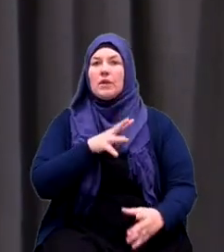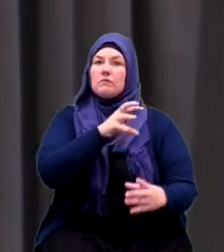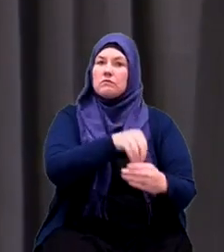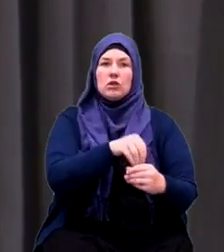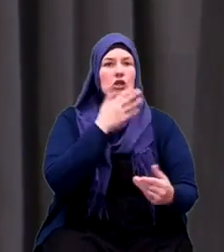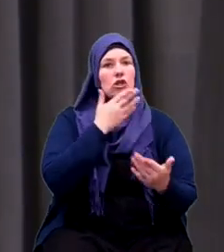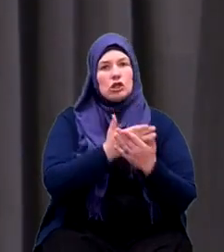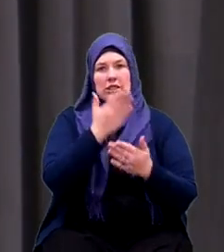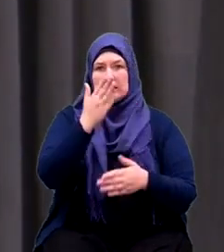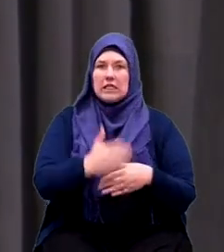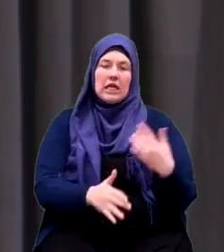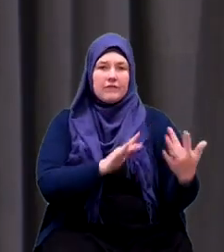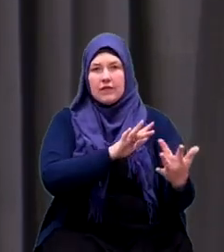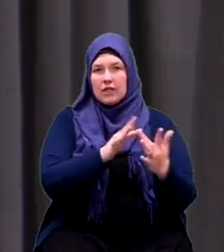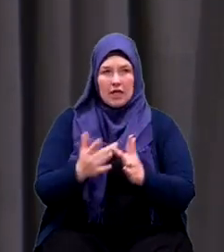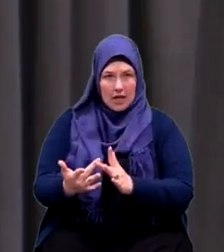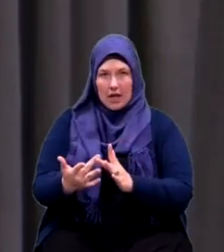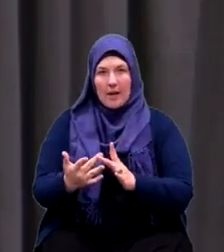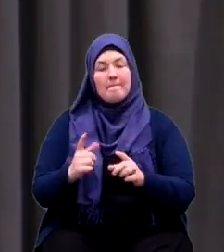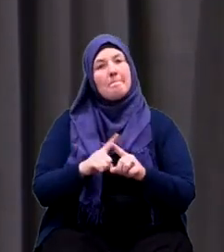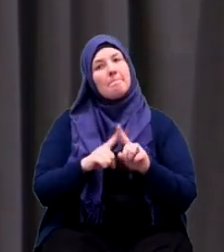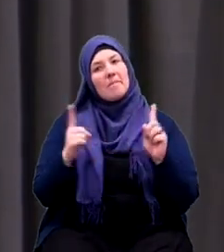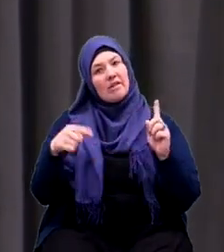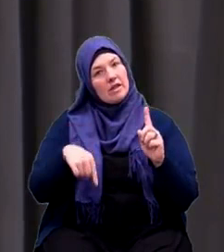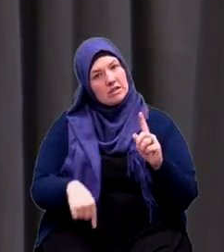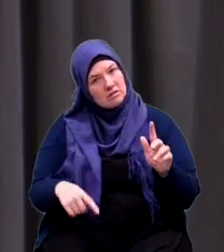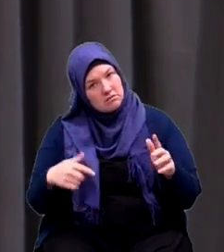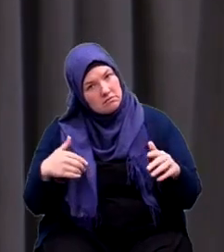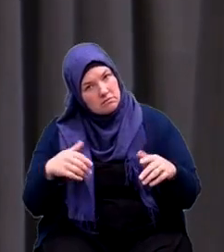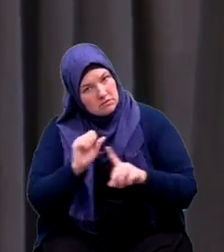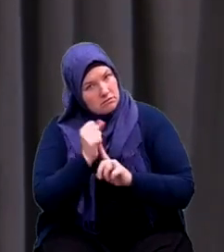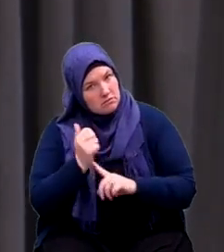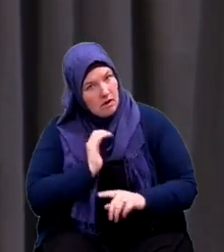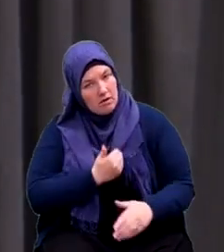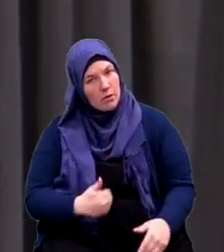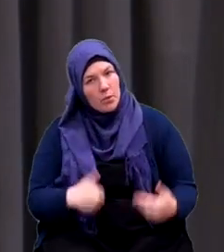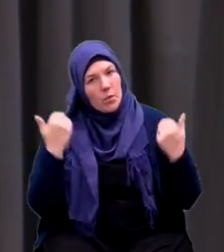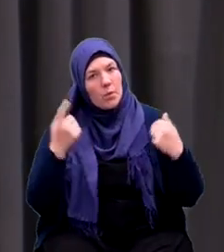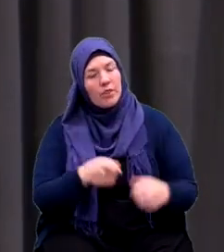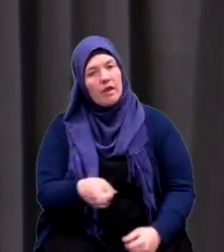of the internet. But is this the case for our youth?